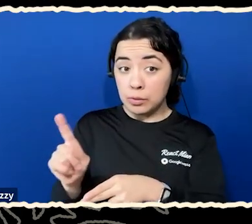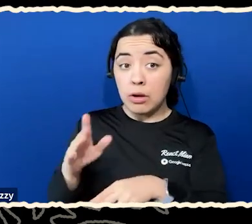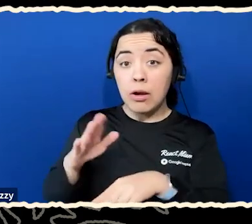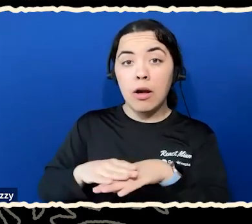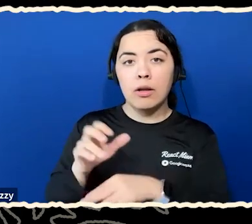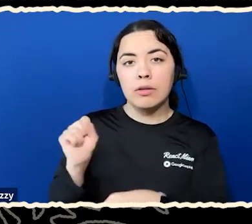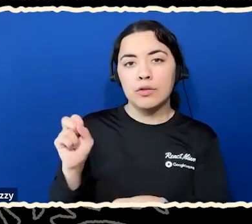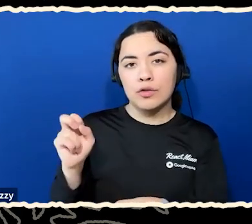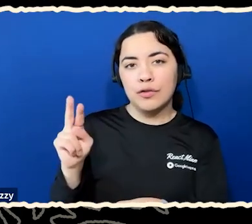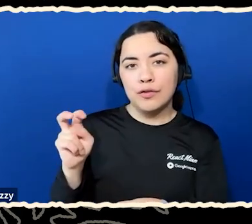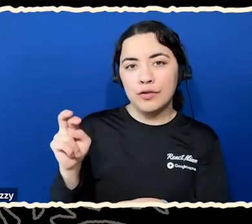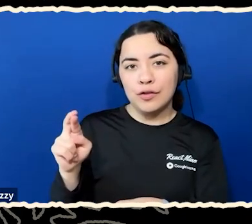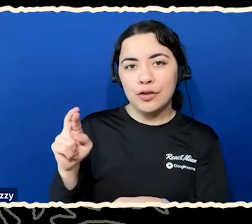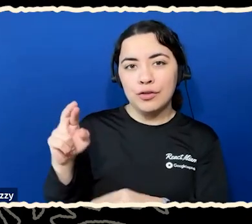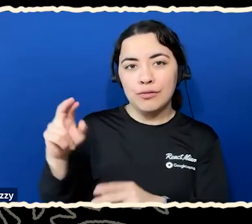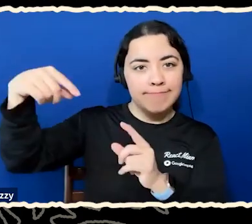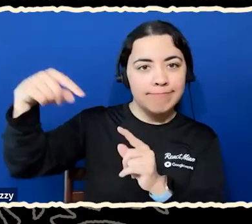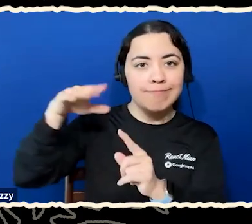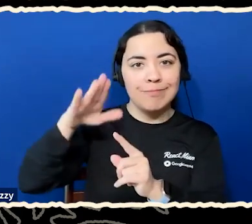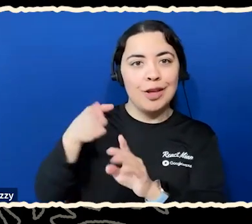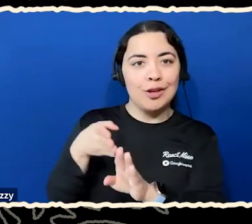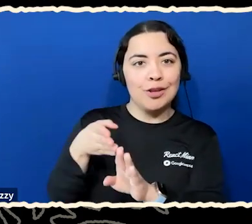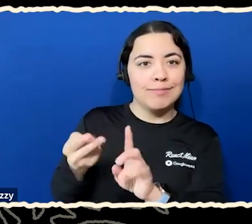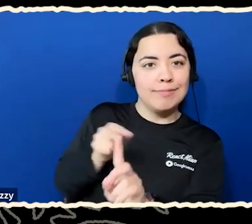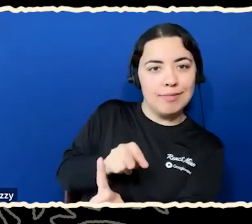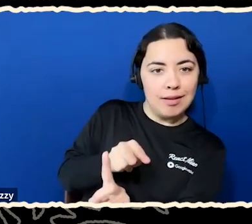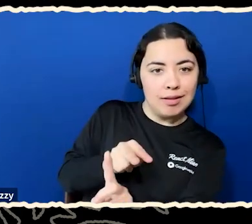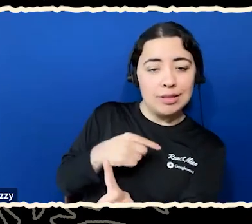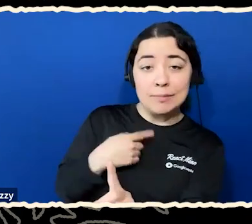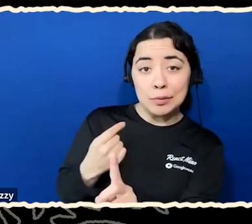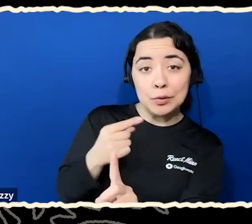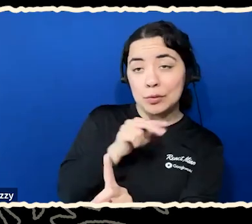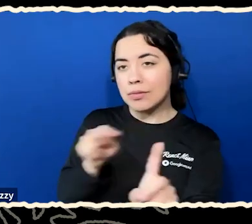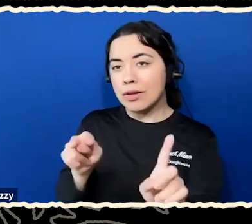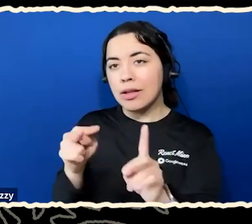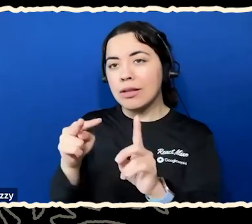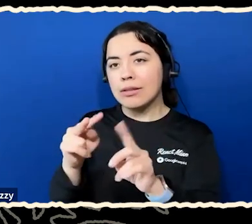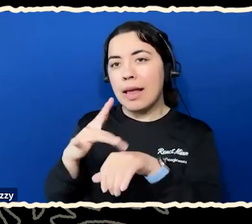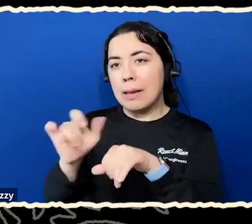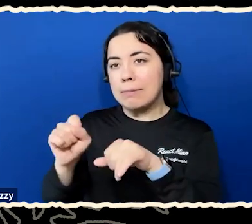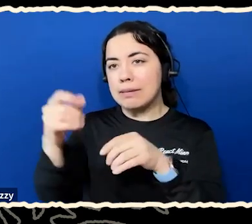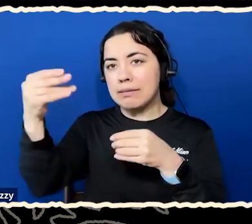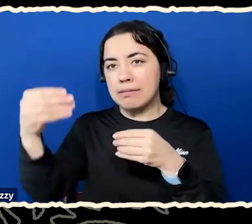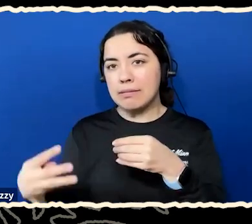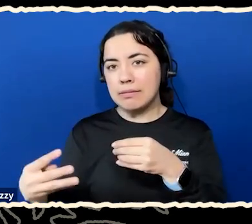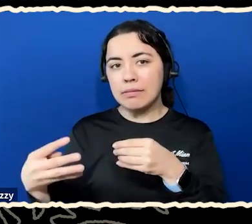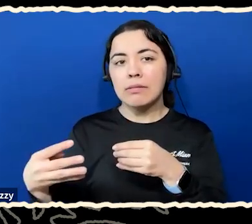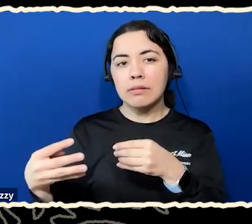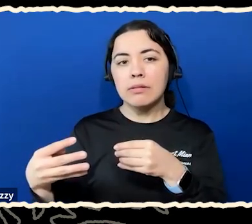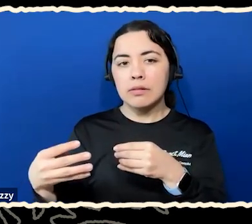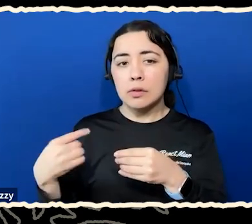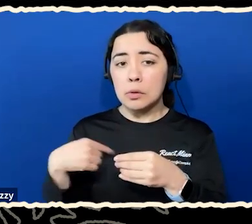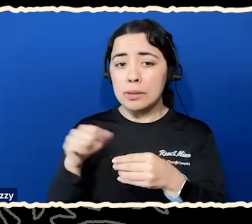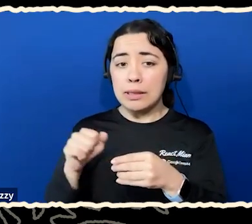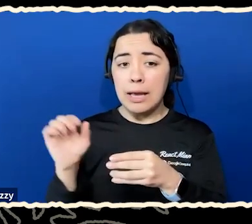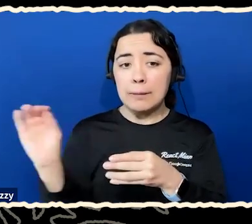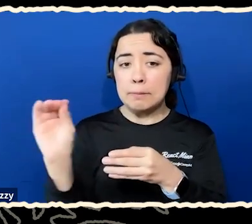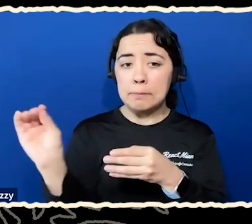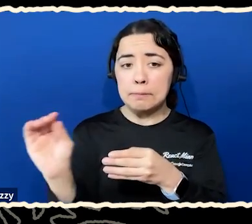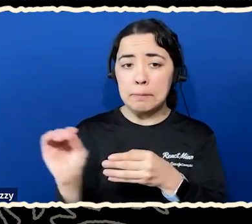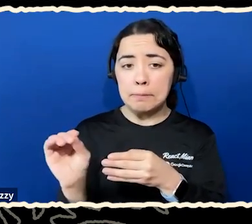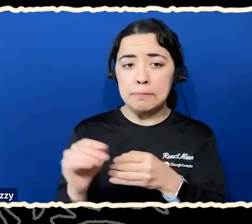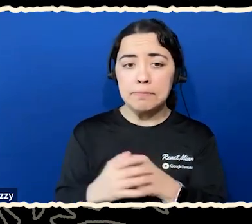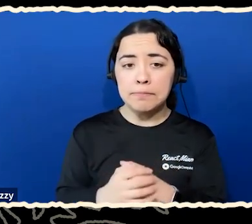empty list when there's nothing to do. So that means that we can fire off some questions, and they will